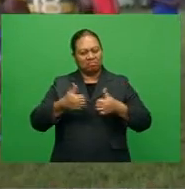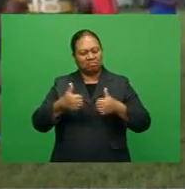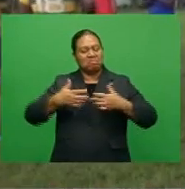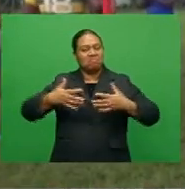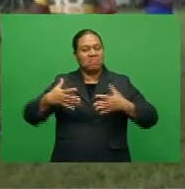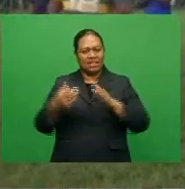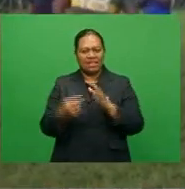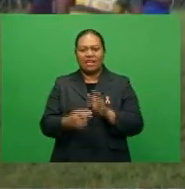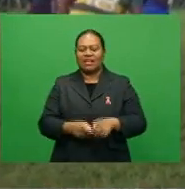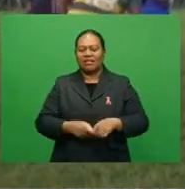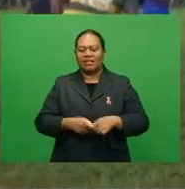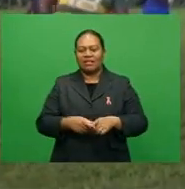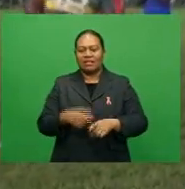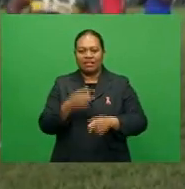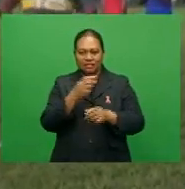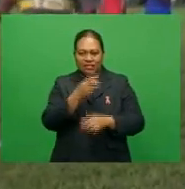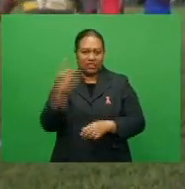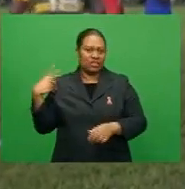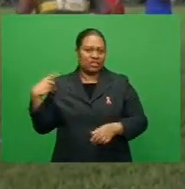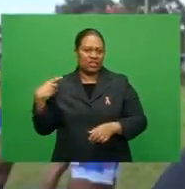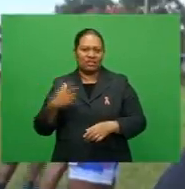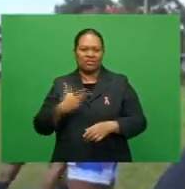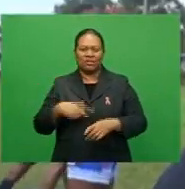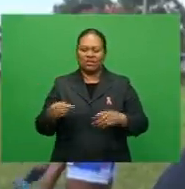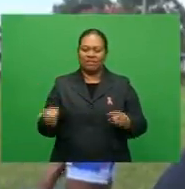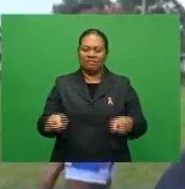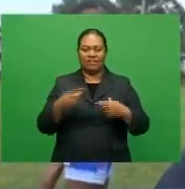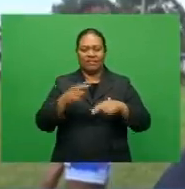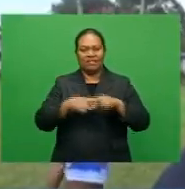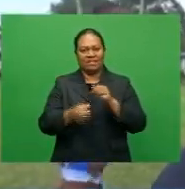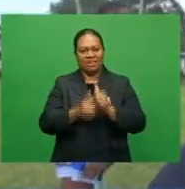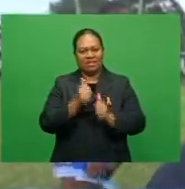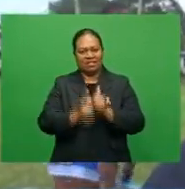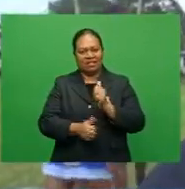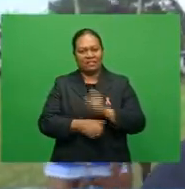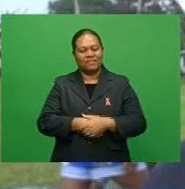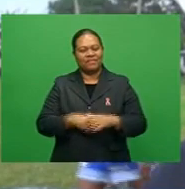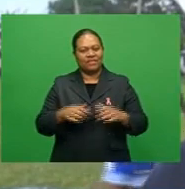they face Nandi in the final Fairbrother Challenge. We know